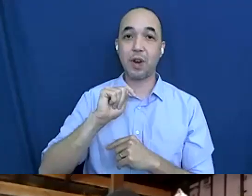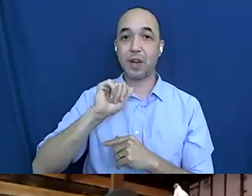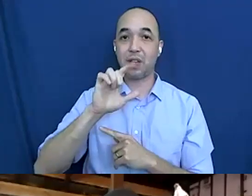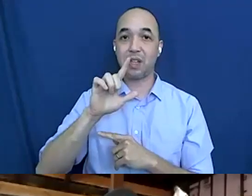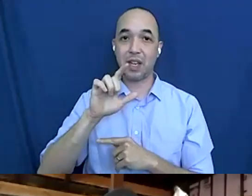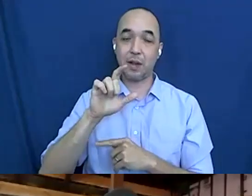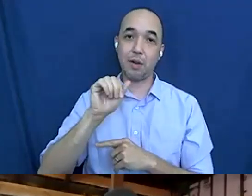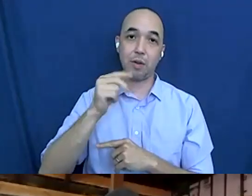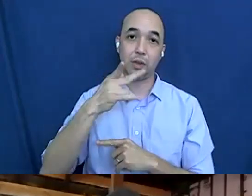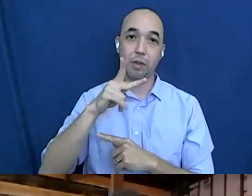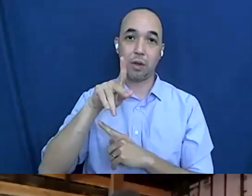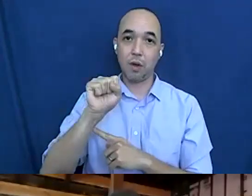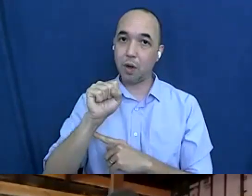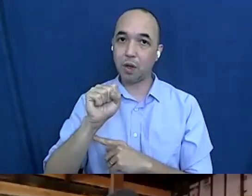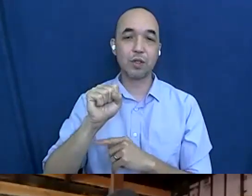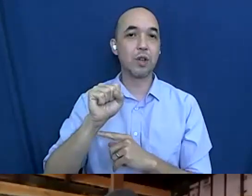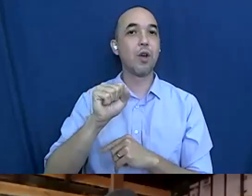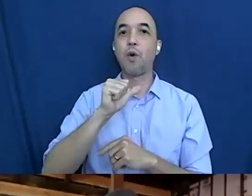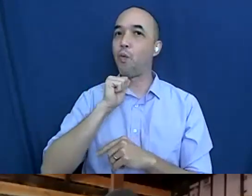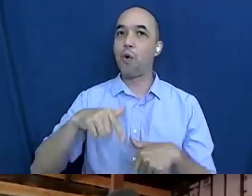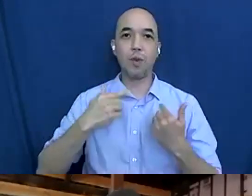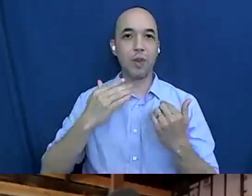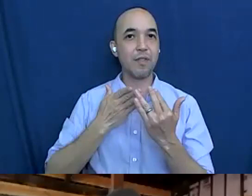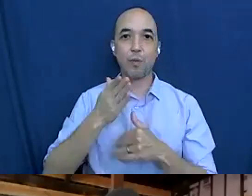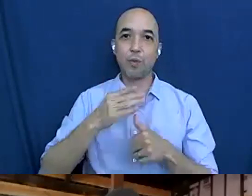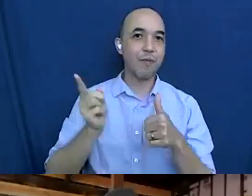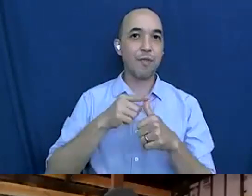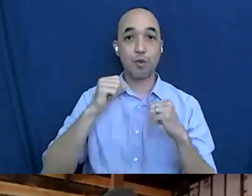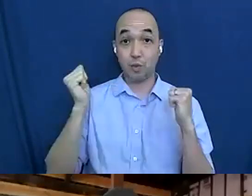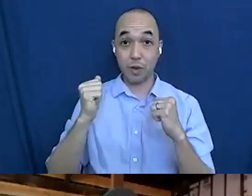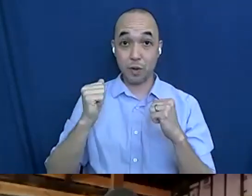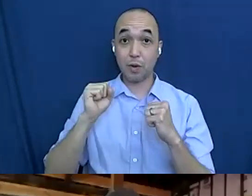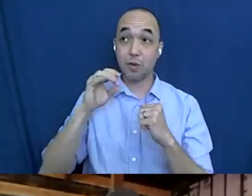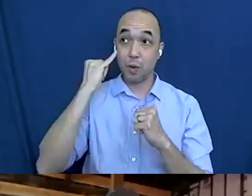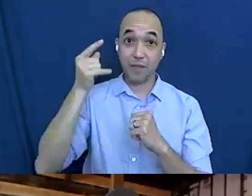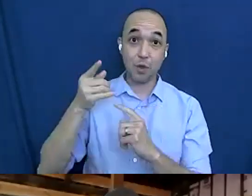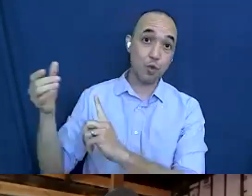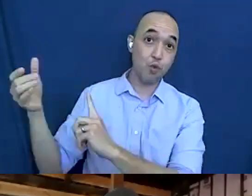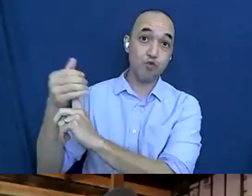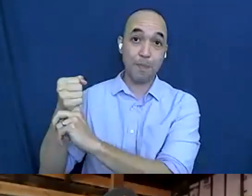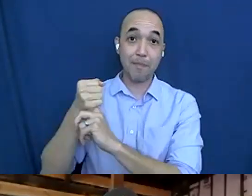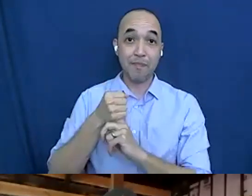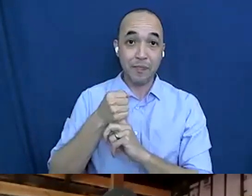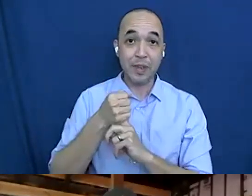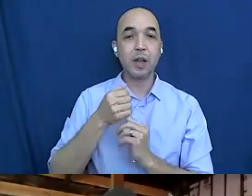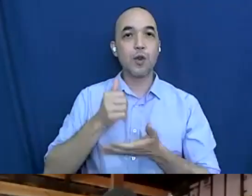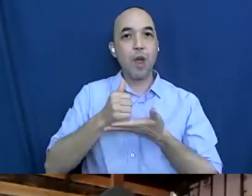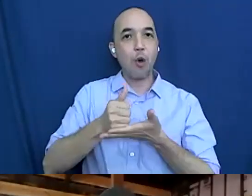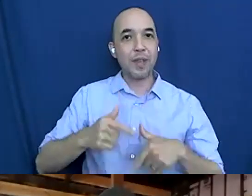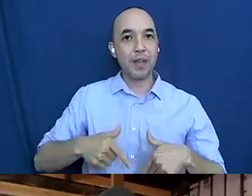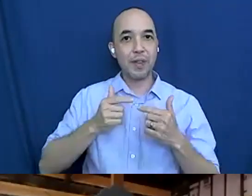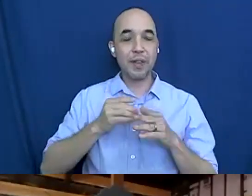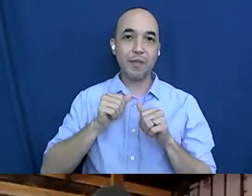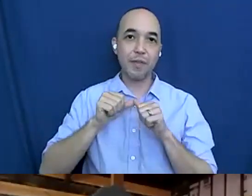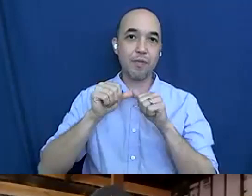trap a juvenile bird, what you're actually doing is helping that bird make it through that first winter. So when you release that bird, now it has a 90%